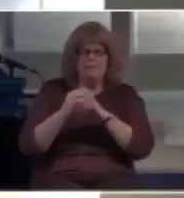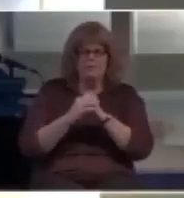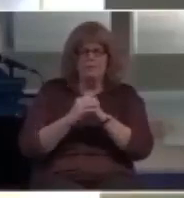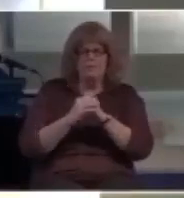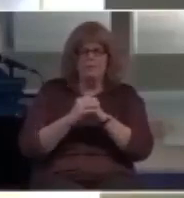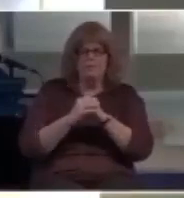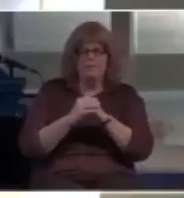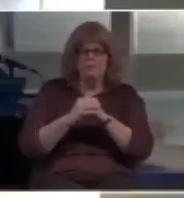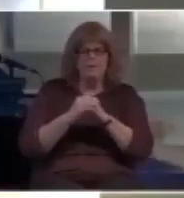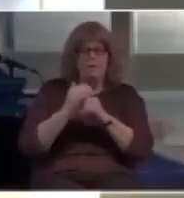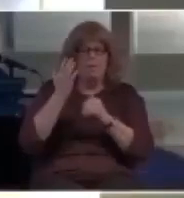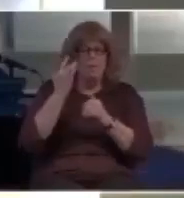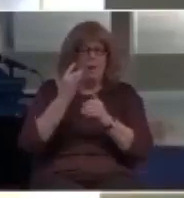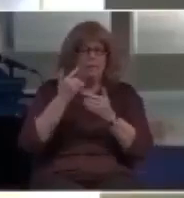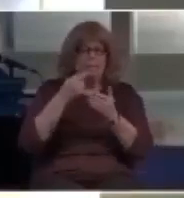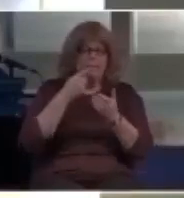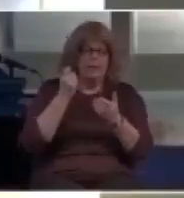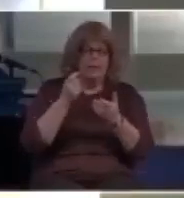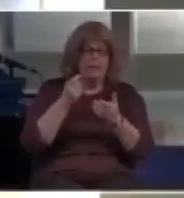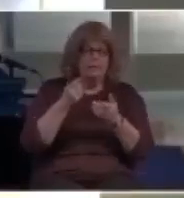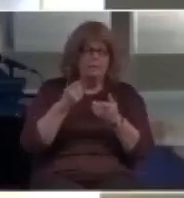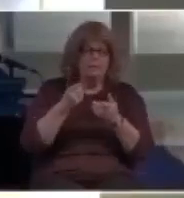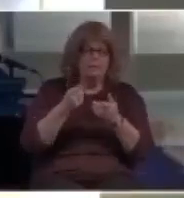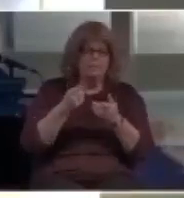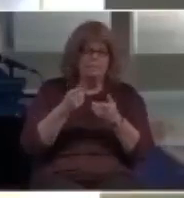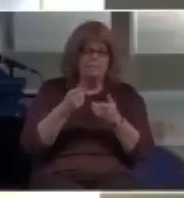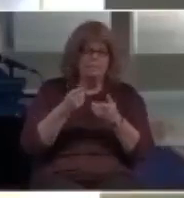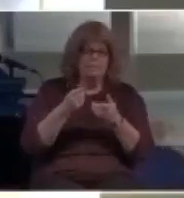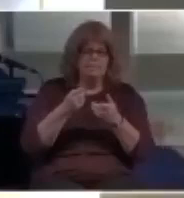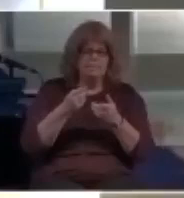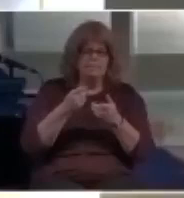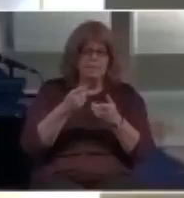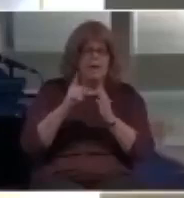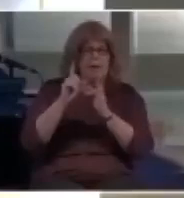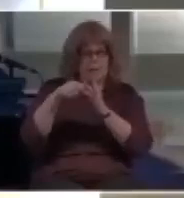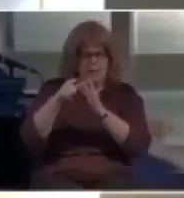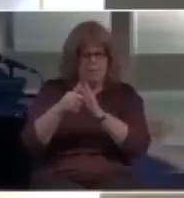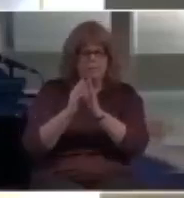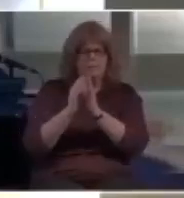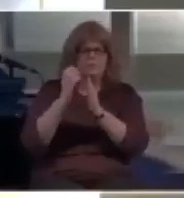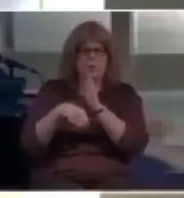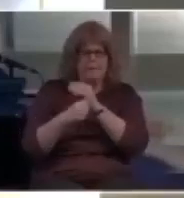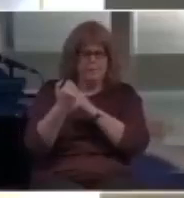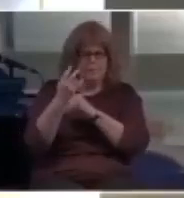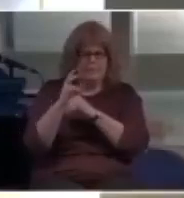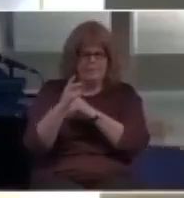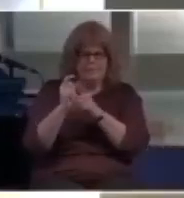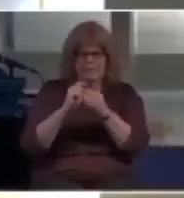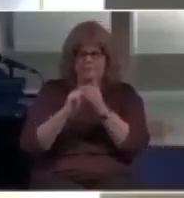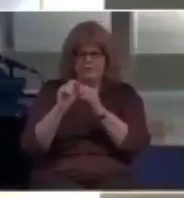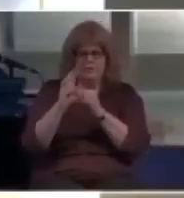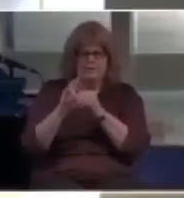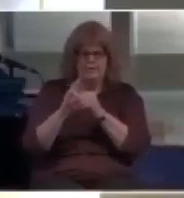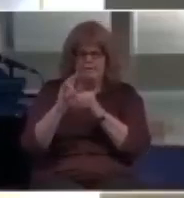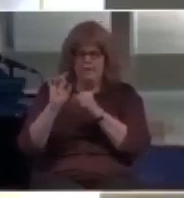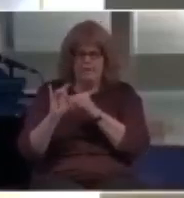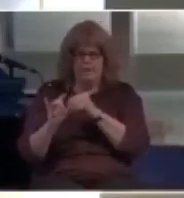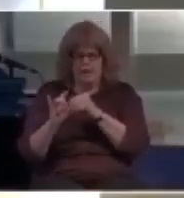And the reason for that is because it is said later in the book in chapter 17, verses 7 and